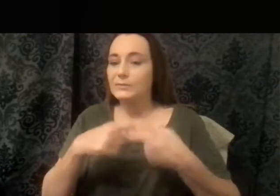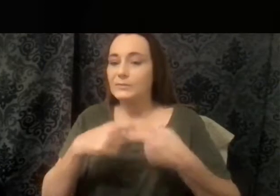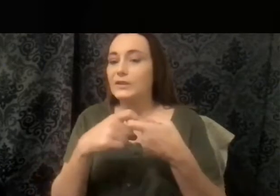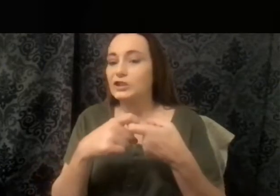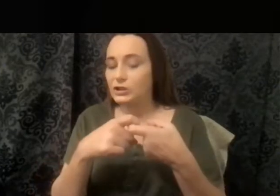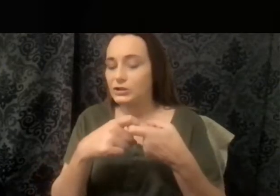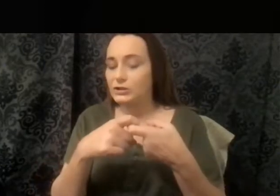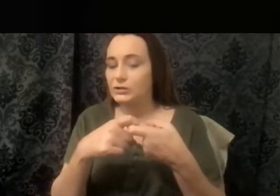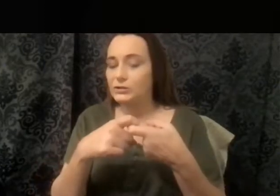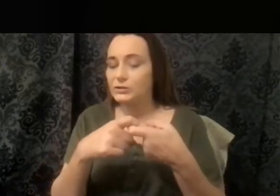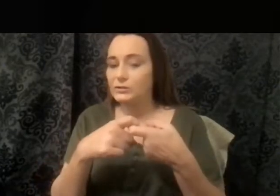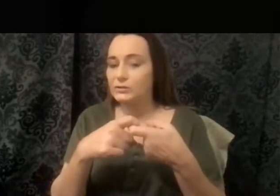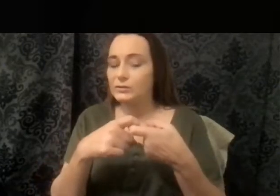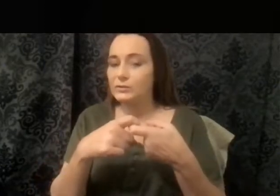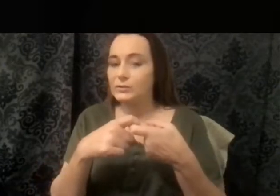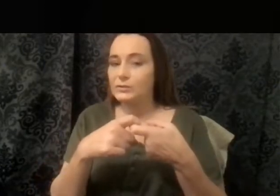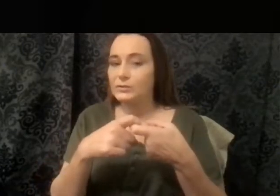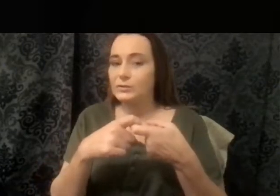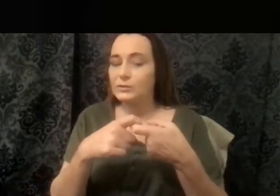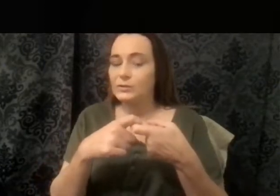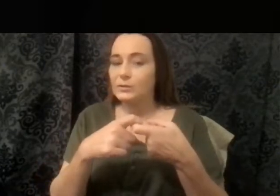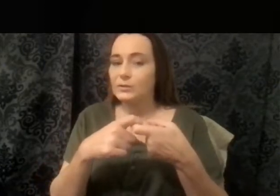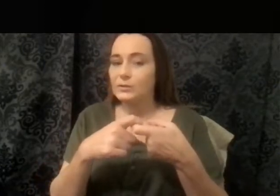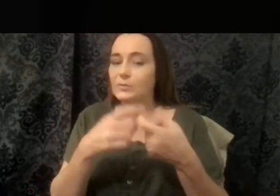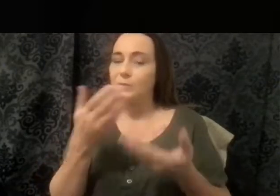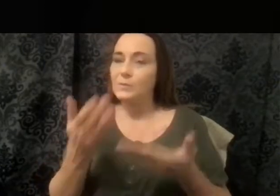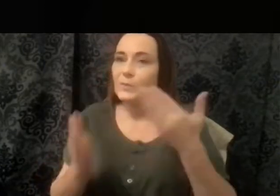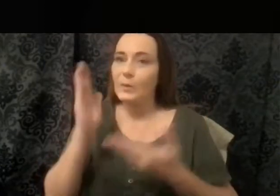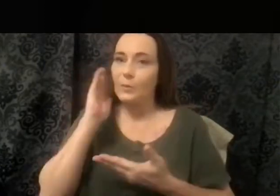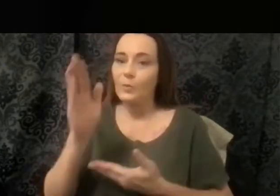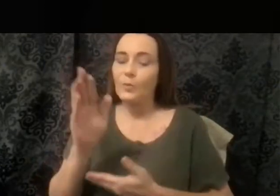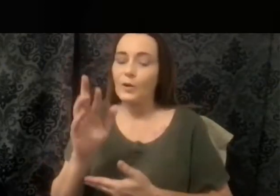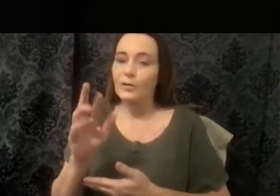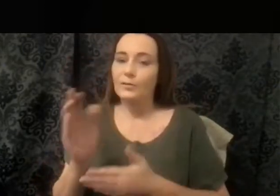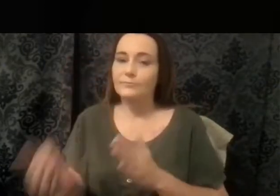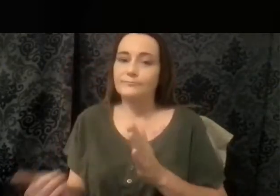likely will be resubmitting that motion.